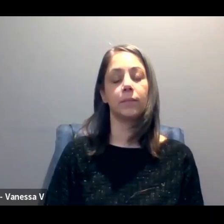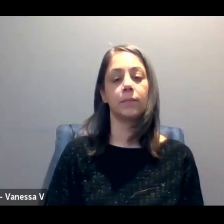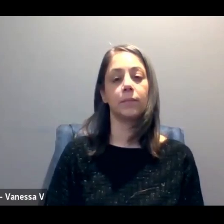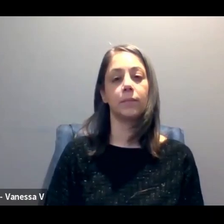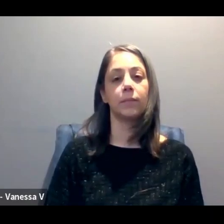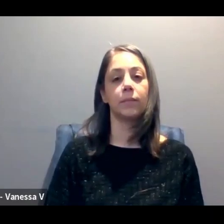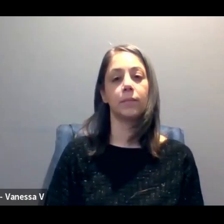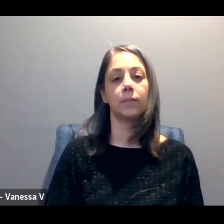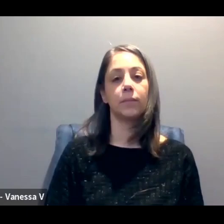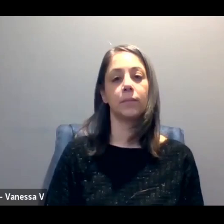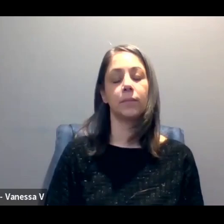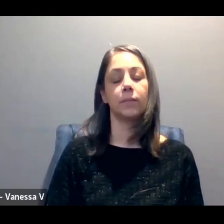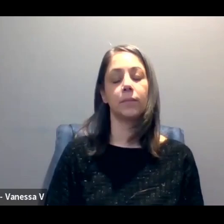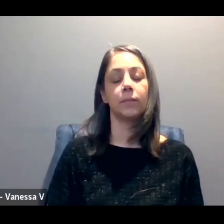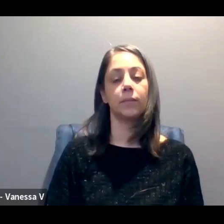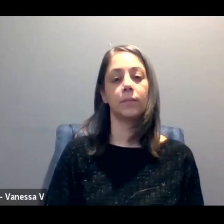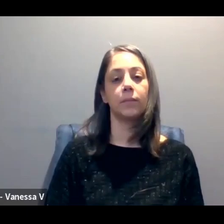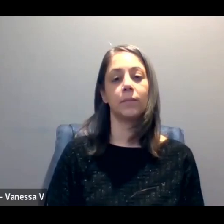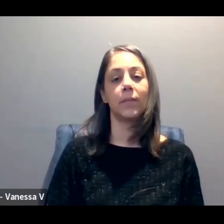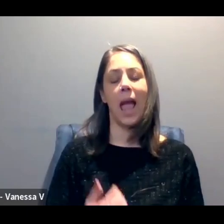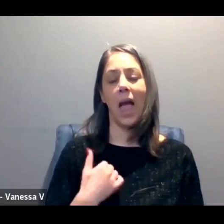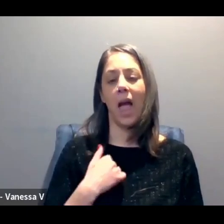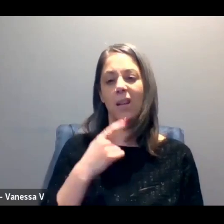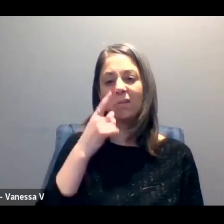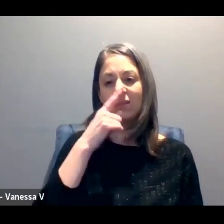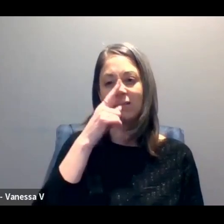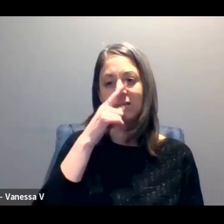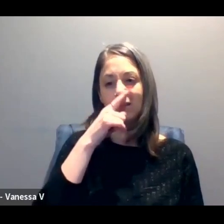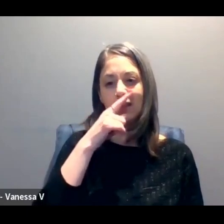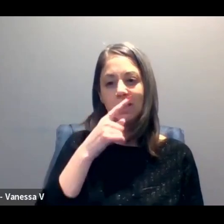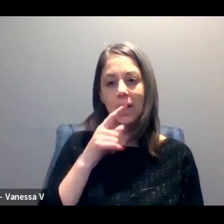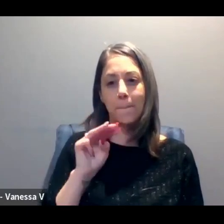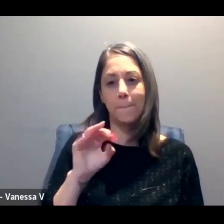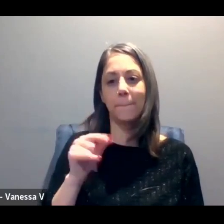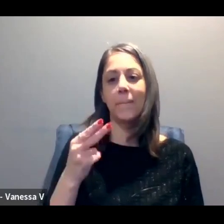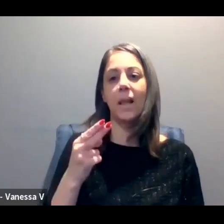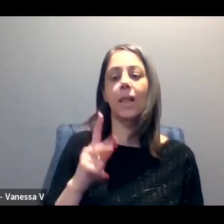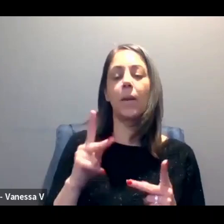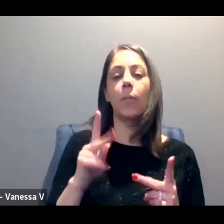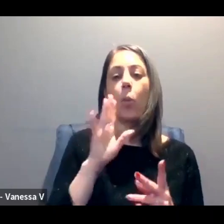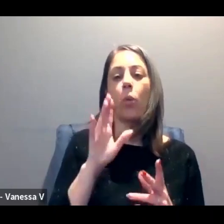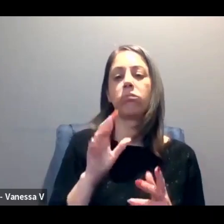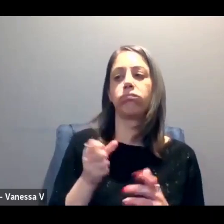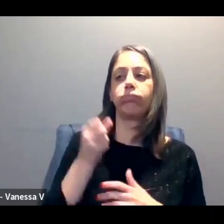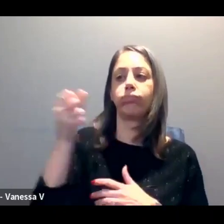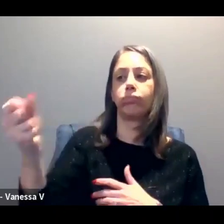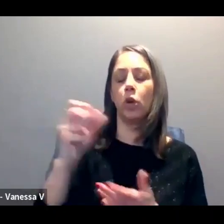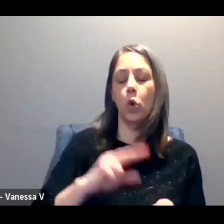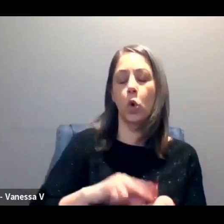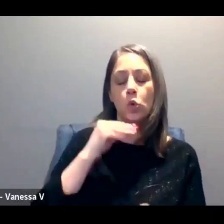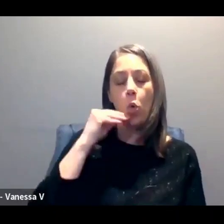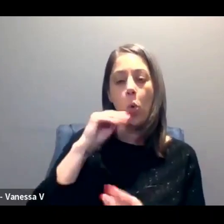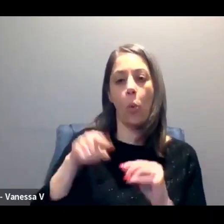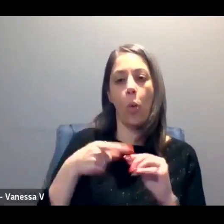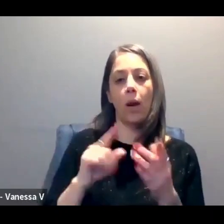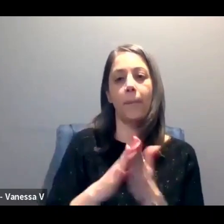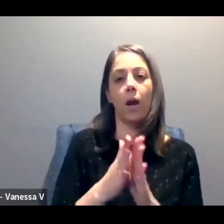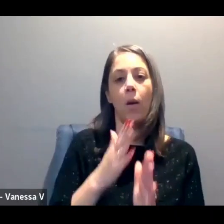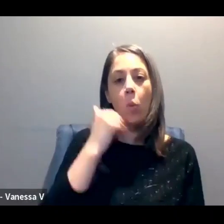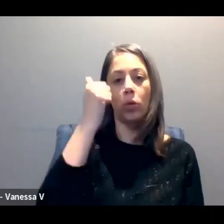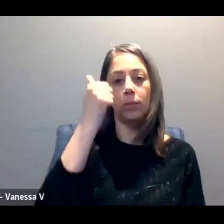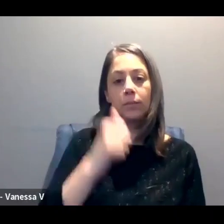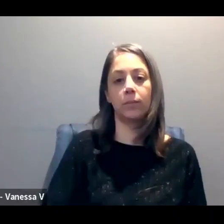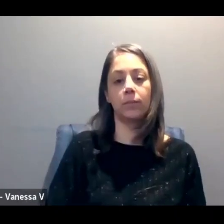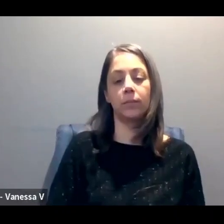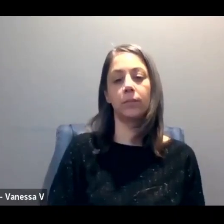So there's a myth out there that people end up in the nursing home as they age. That isn't true, although in a slide